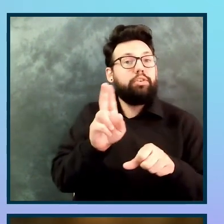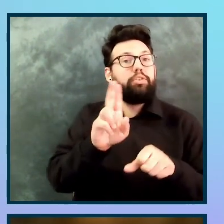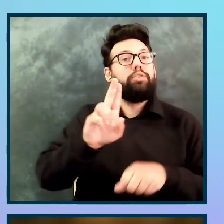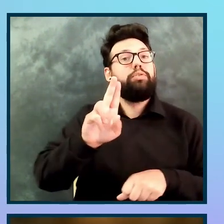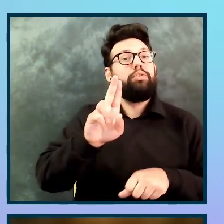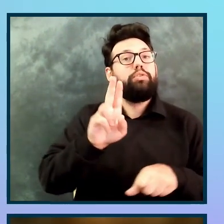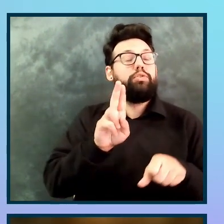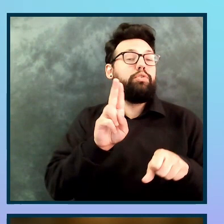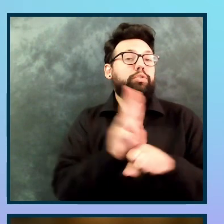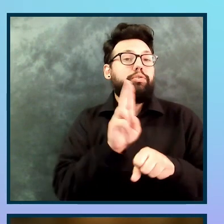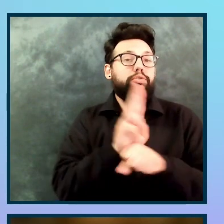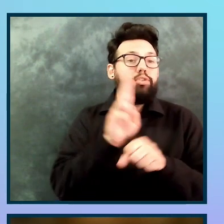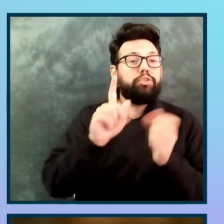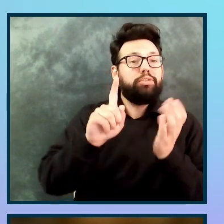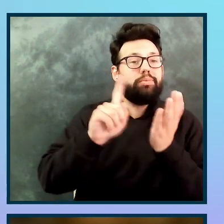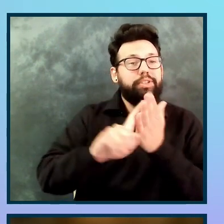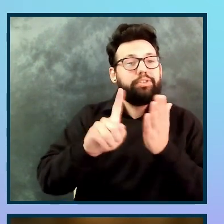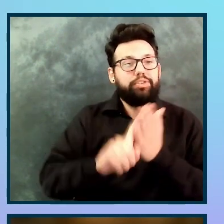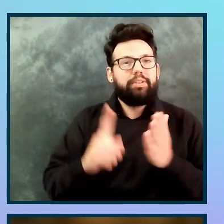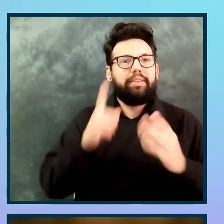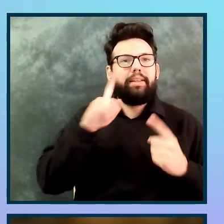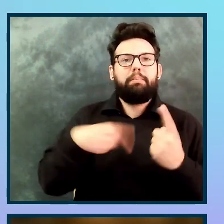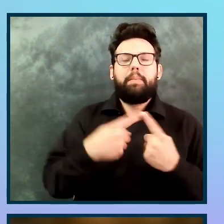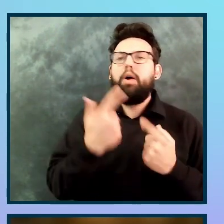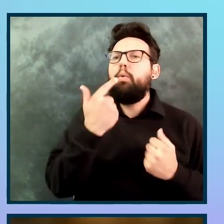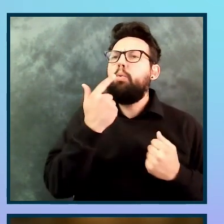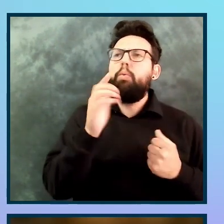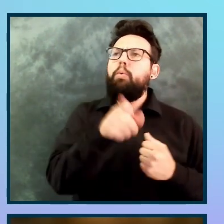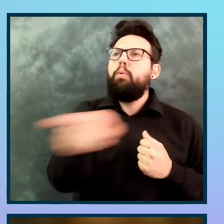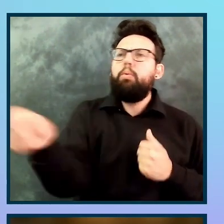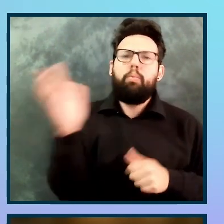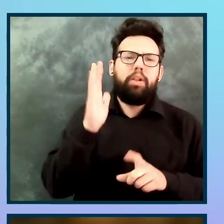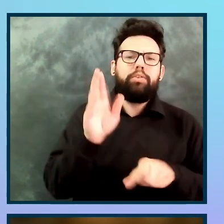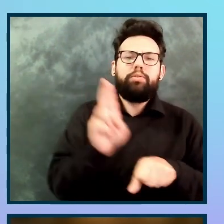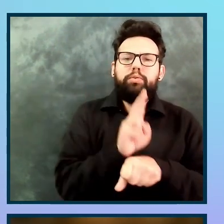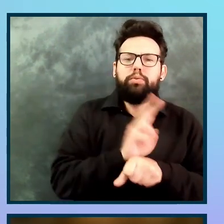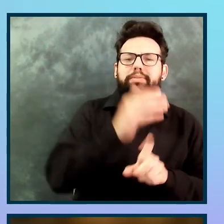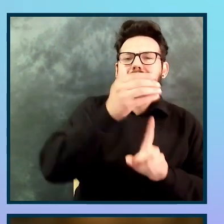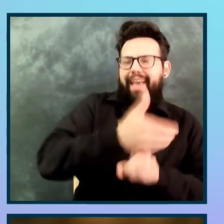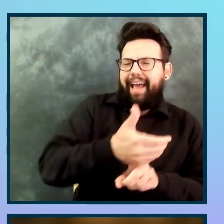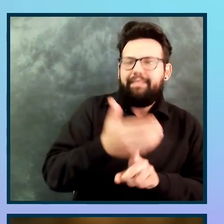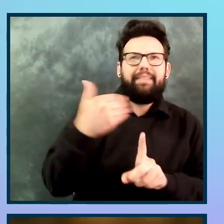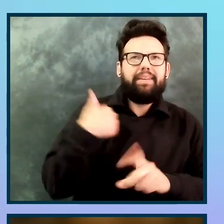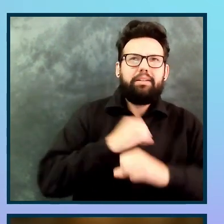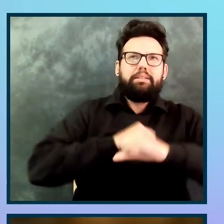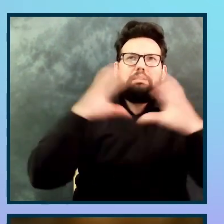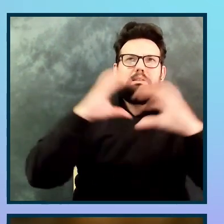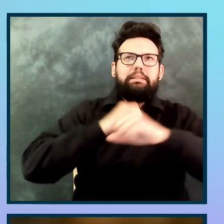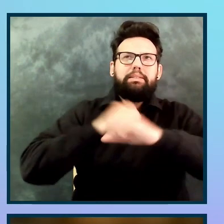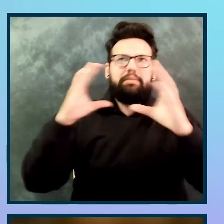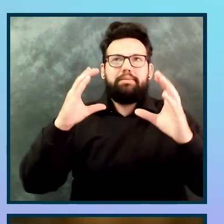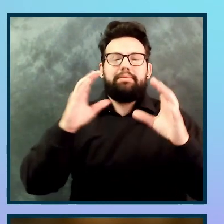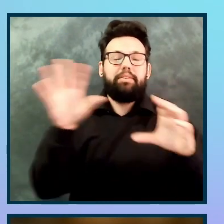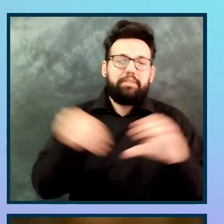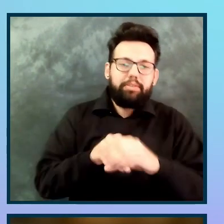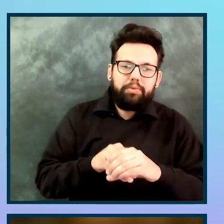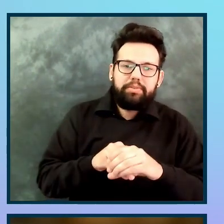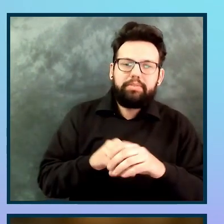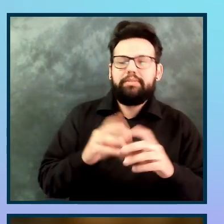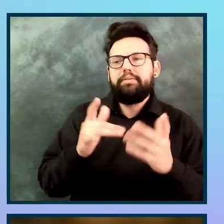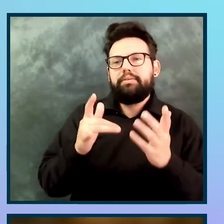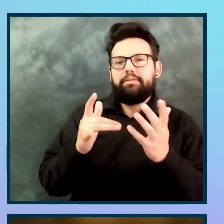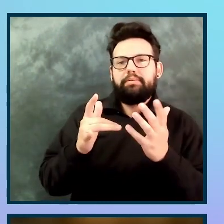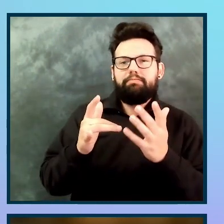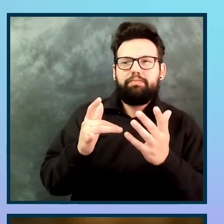accessibility personas. We're going to make sure we're doing some user testing and research with members of the disabled community. We're going to